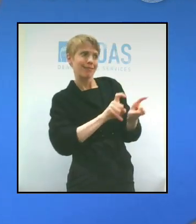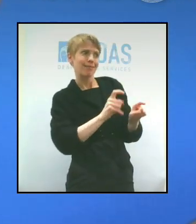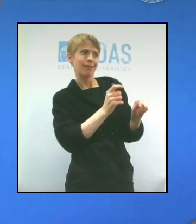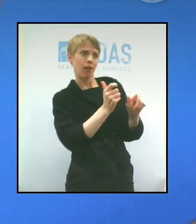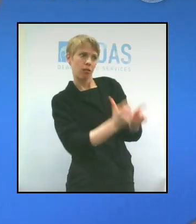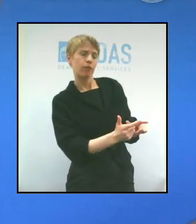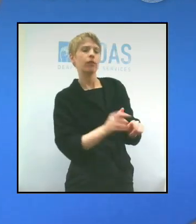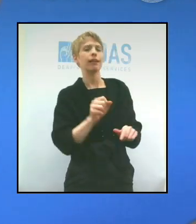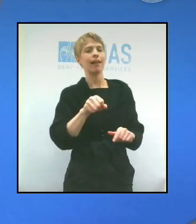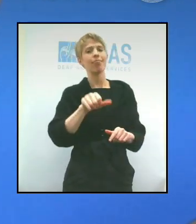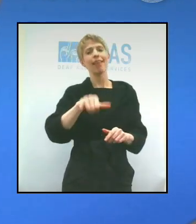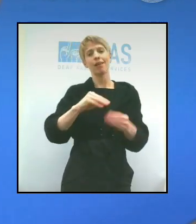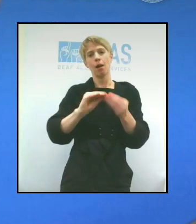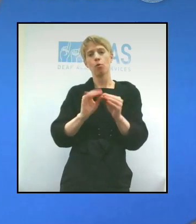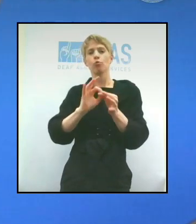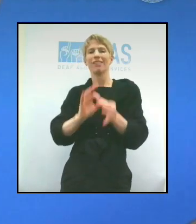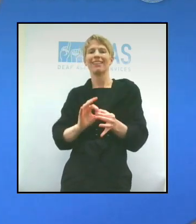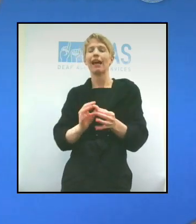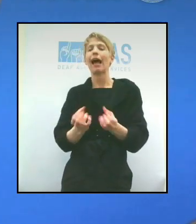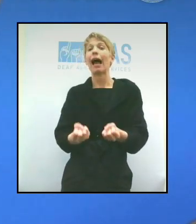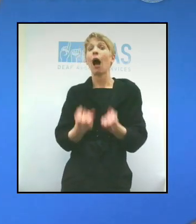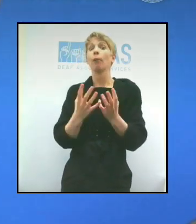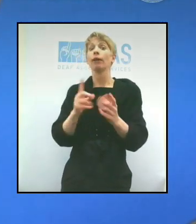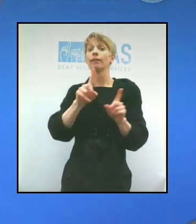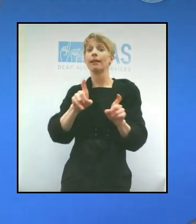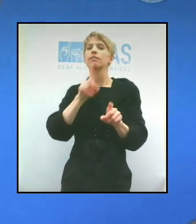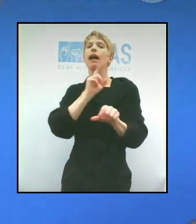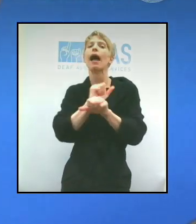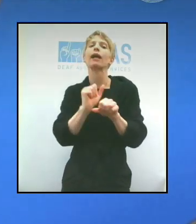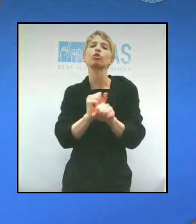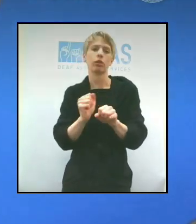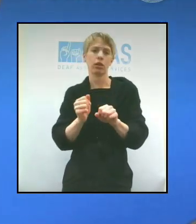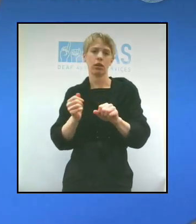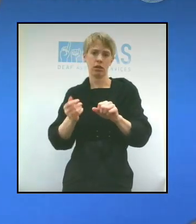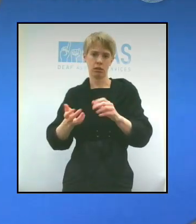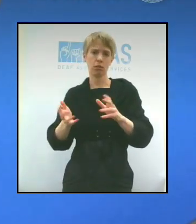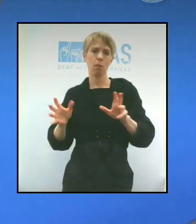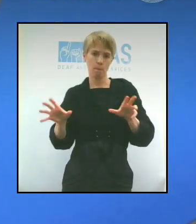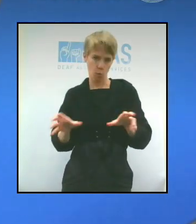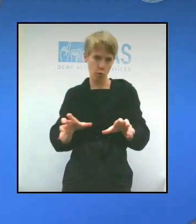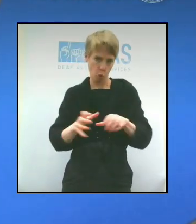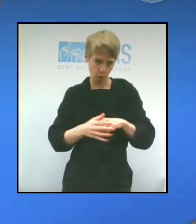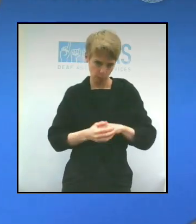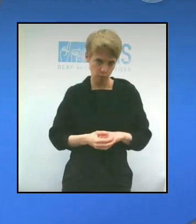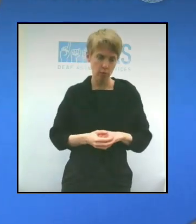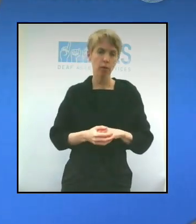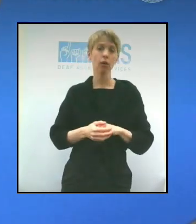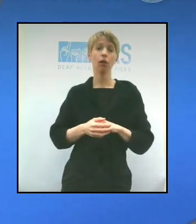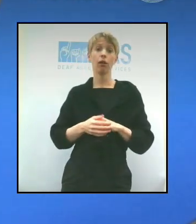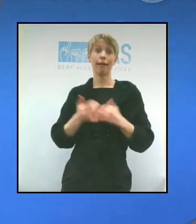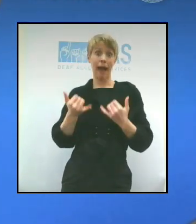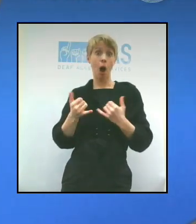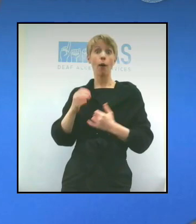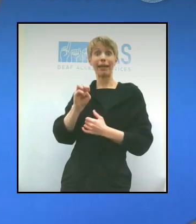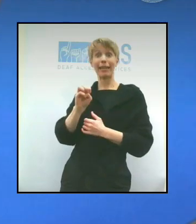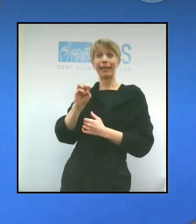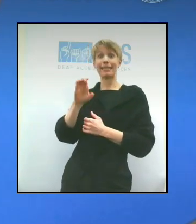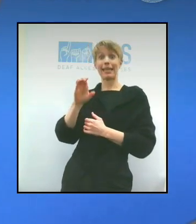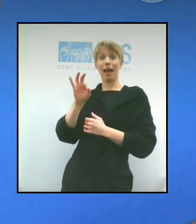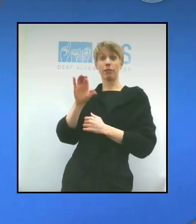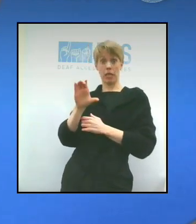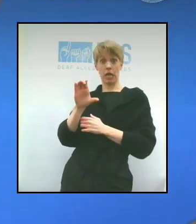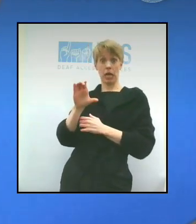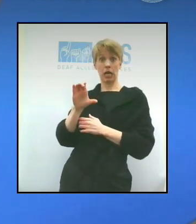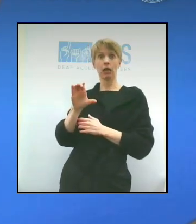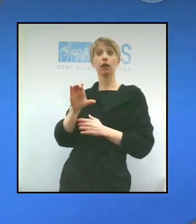number of tests performed. With the new sites that I announced that are available through the ECMC funding, this will also ramp up testing. And